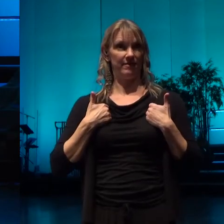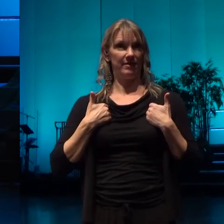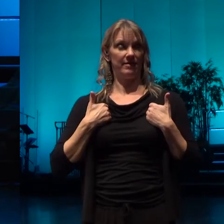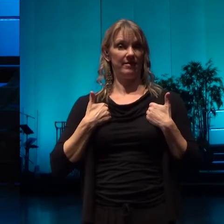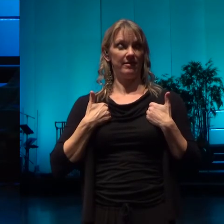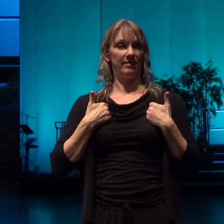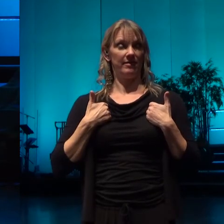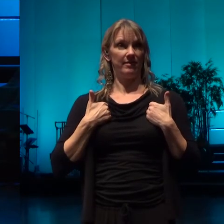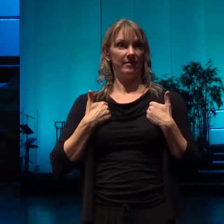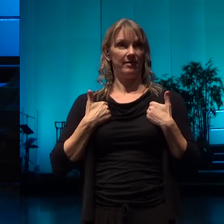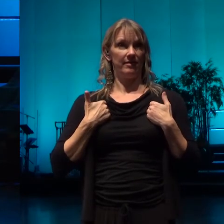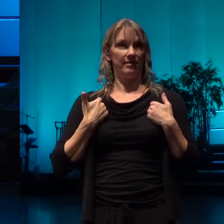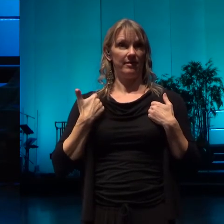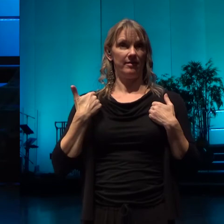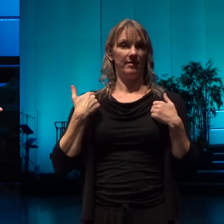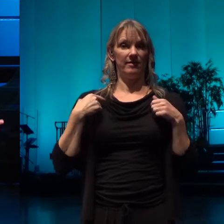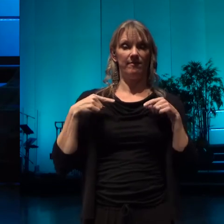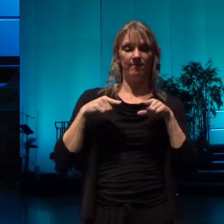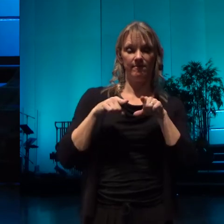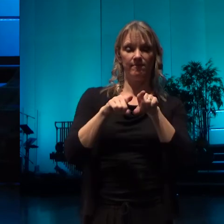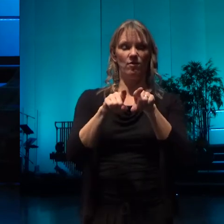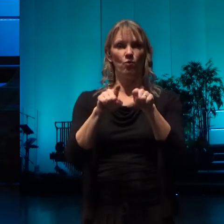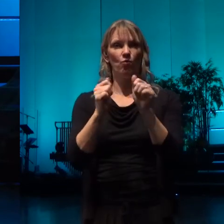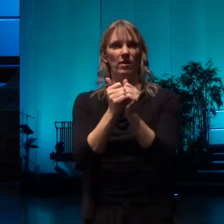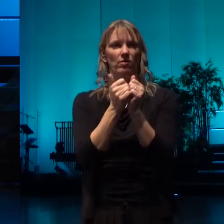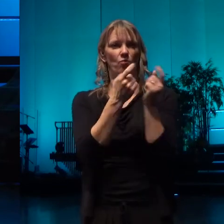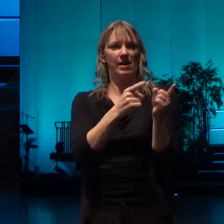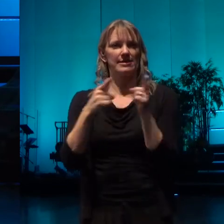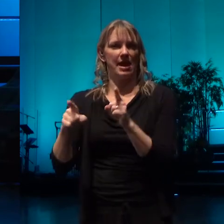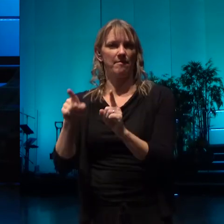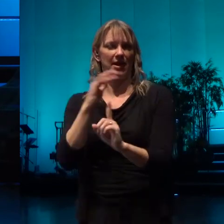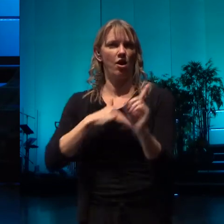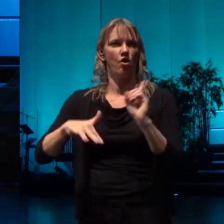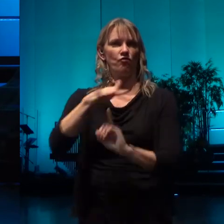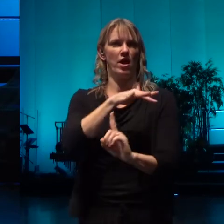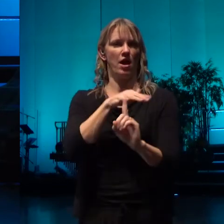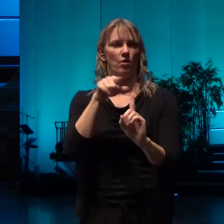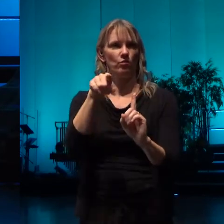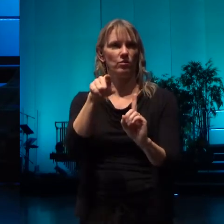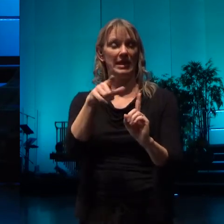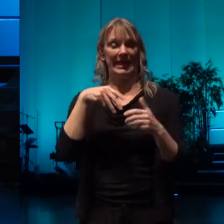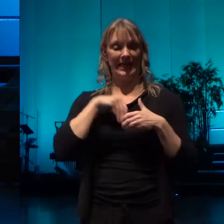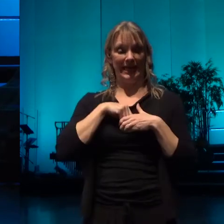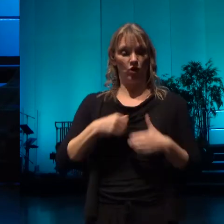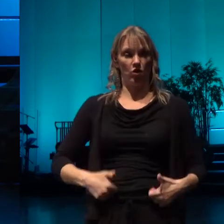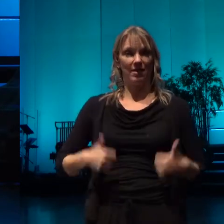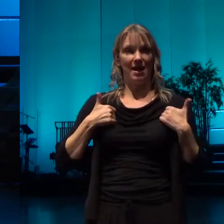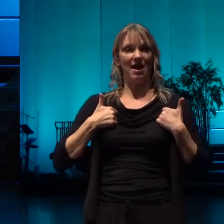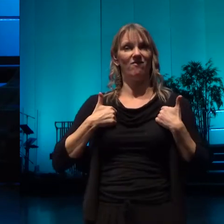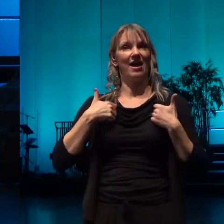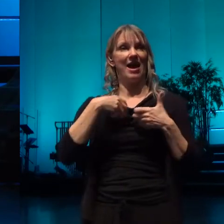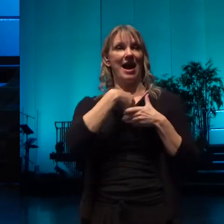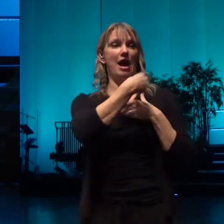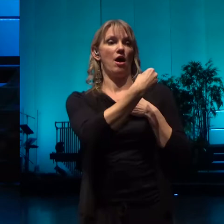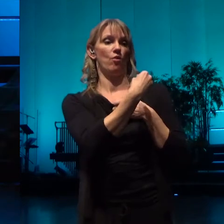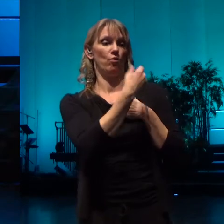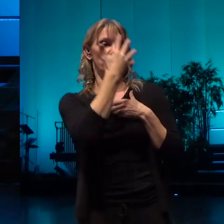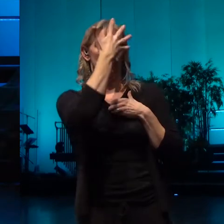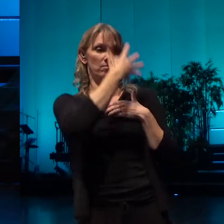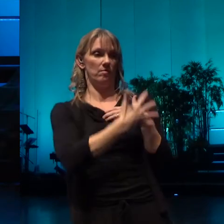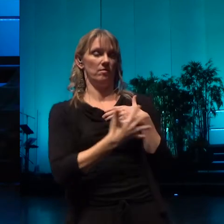appointment with what's going on around you. It's when your inner life and your outer exterior